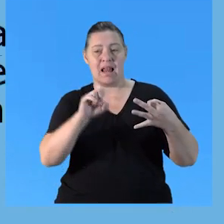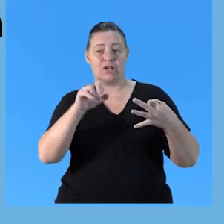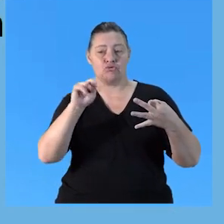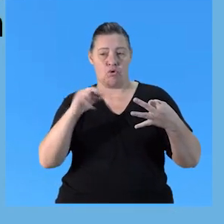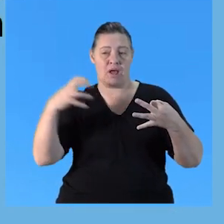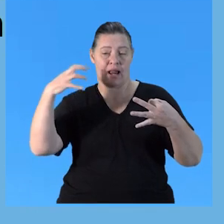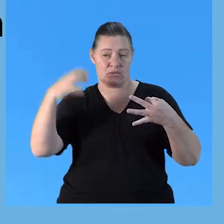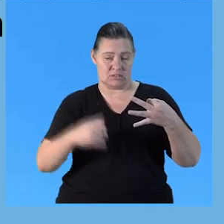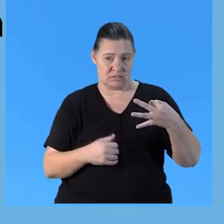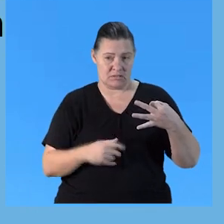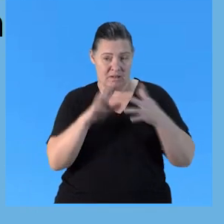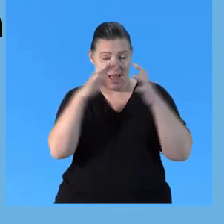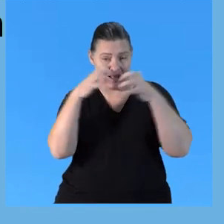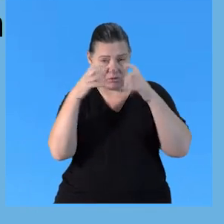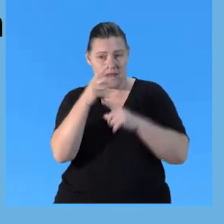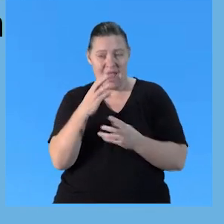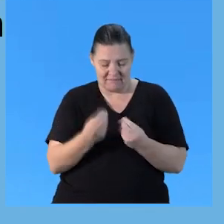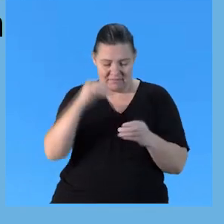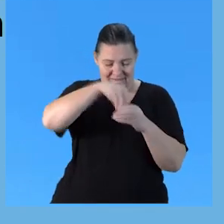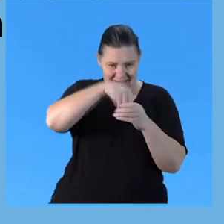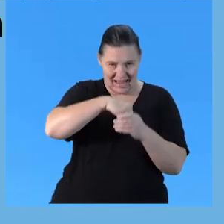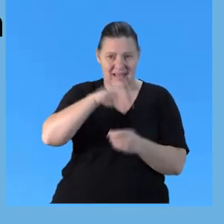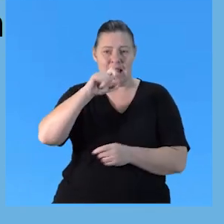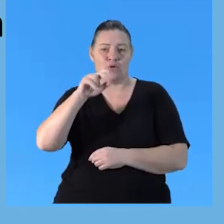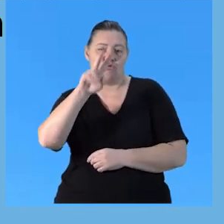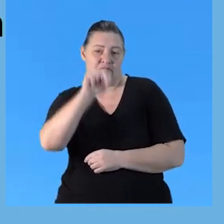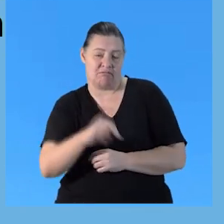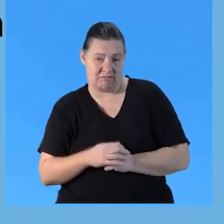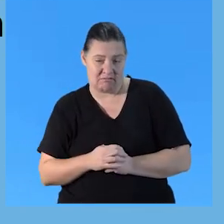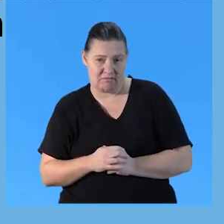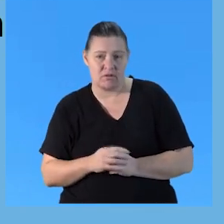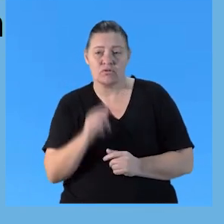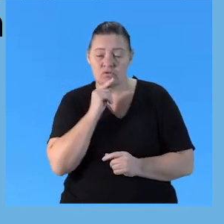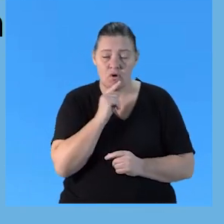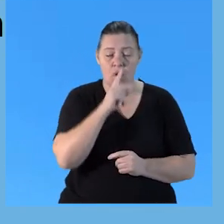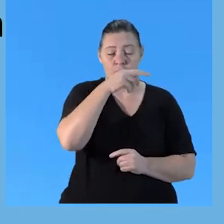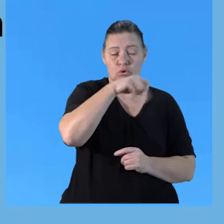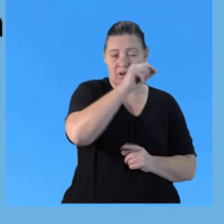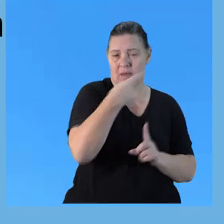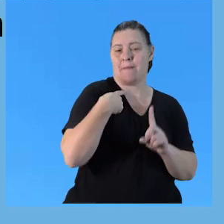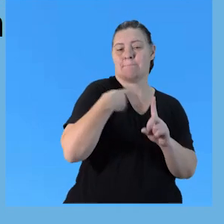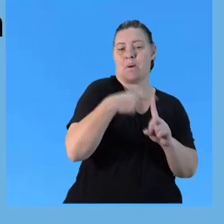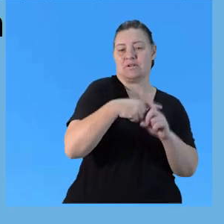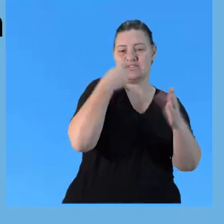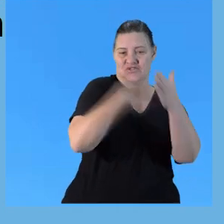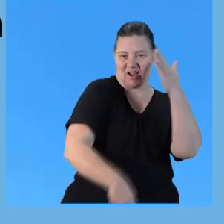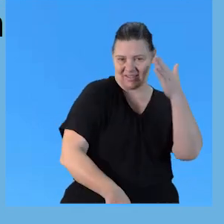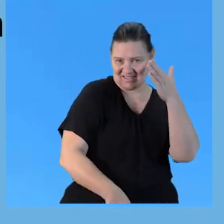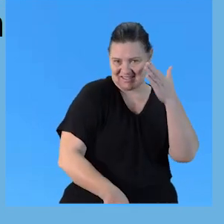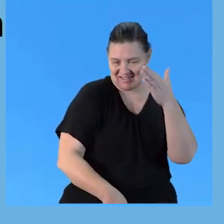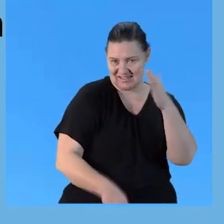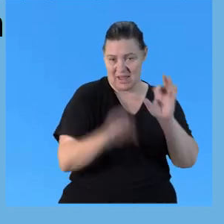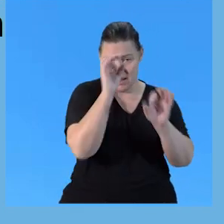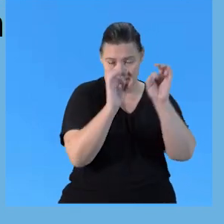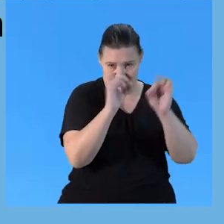because the ends of the wires are connected to each other. As we can see, the ends of all of these wires are connected to each other, and